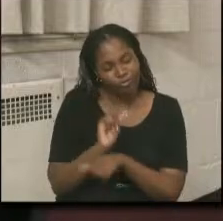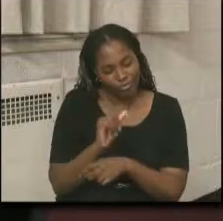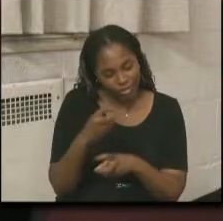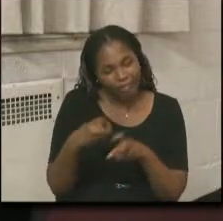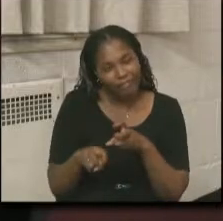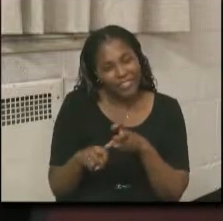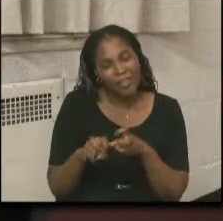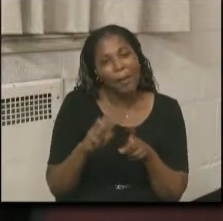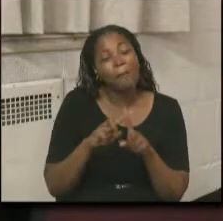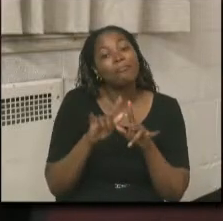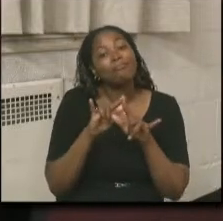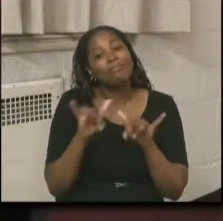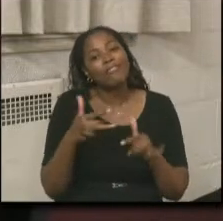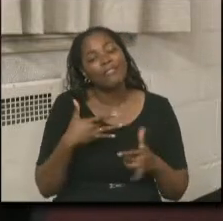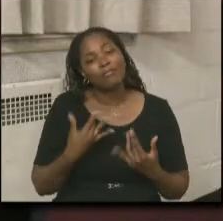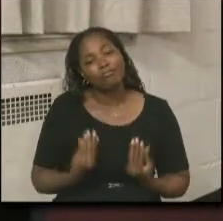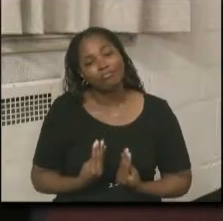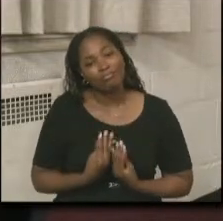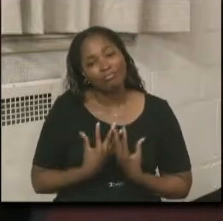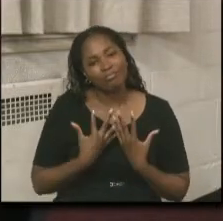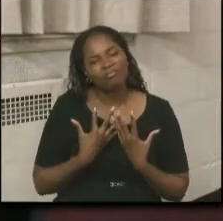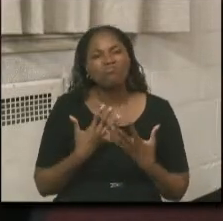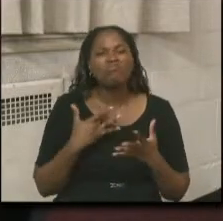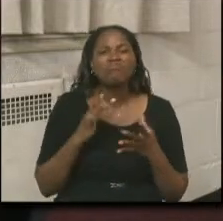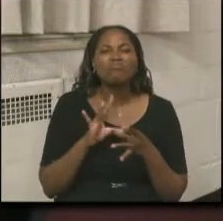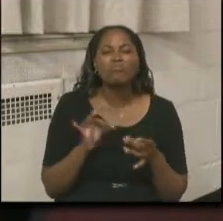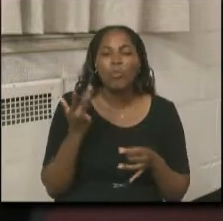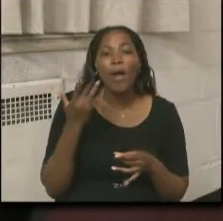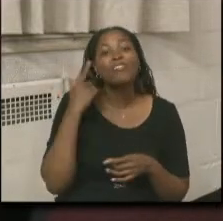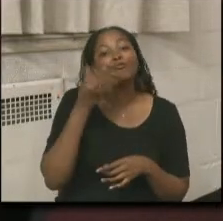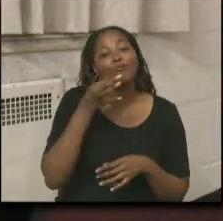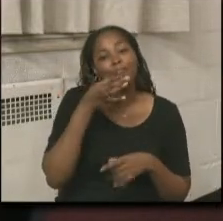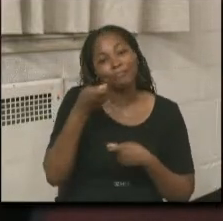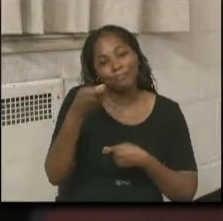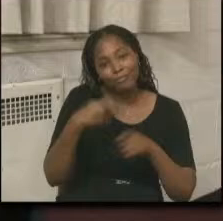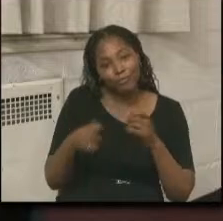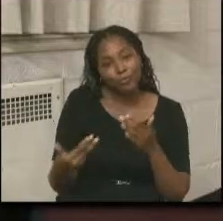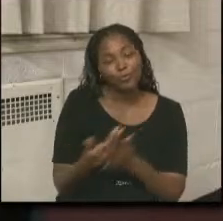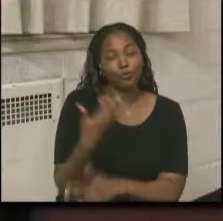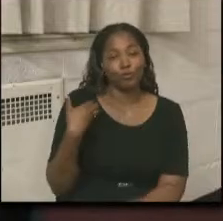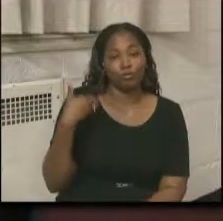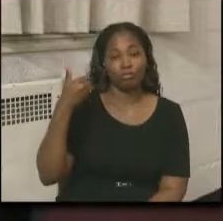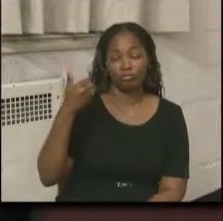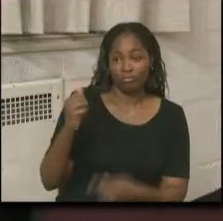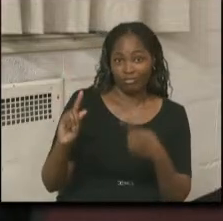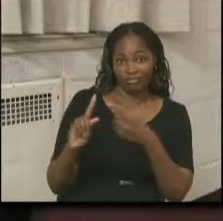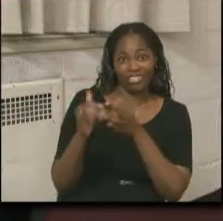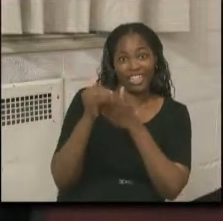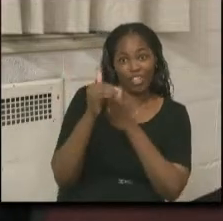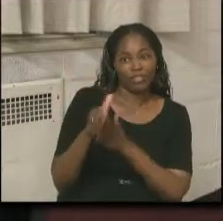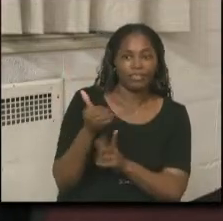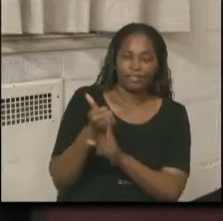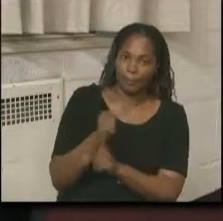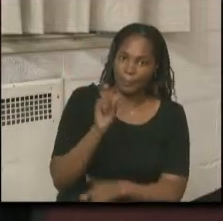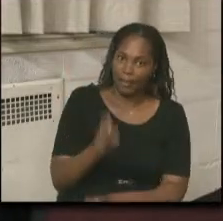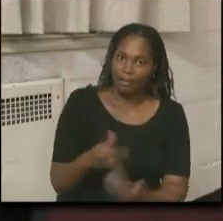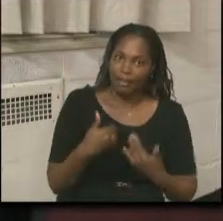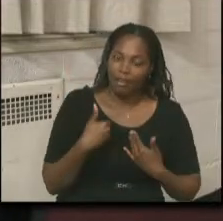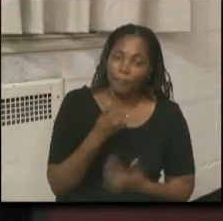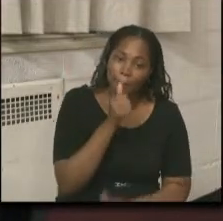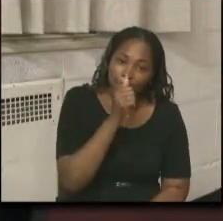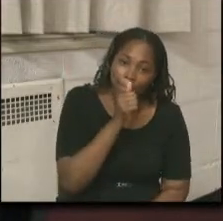rewarding. And I say this because we'll have a new chair soon, and that leader is going to need some patience and grace from all of